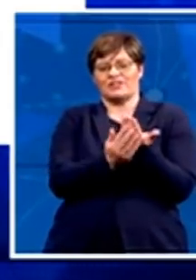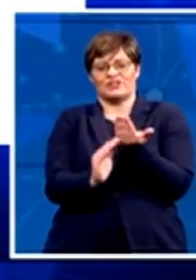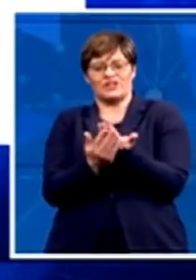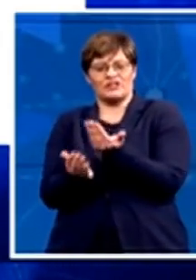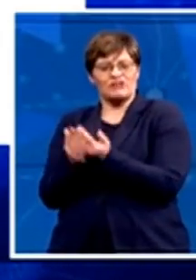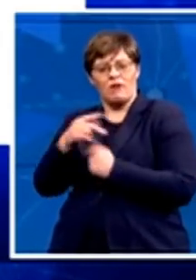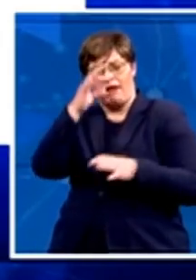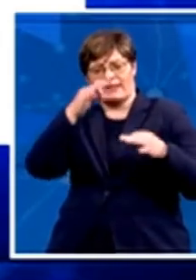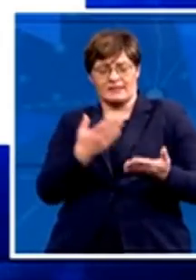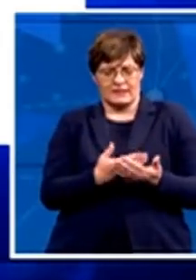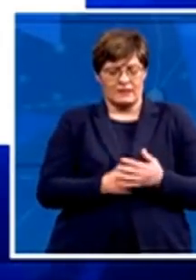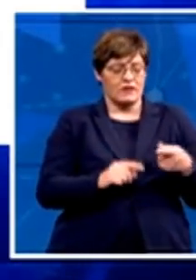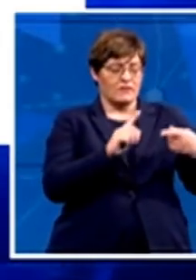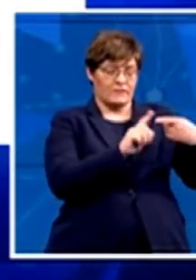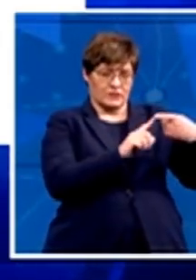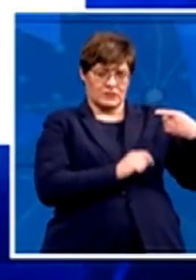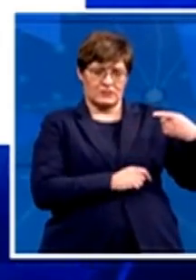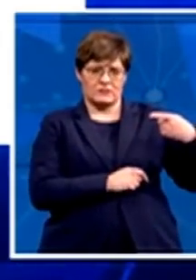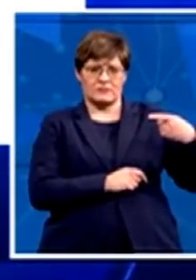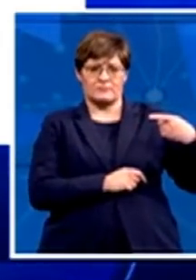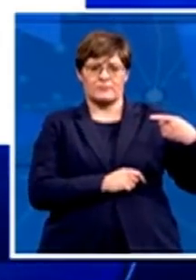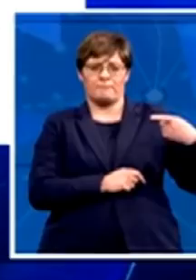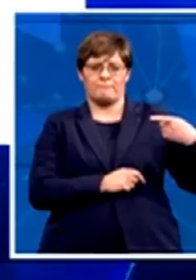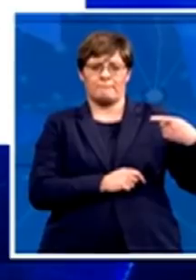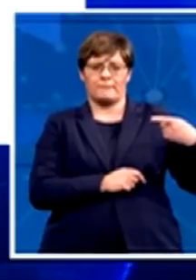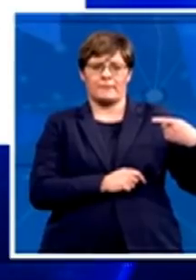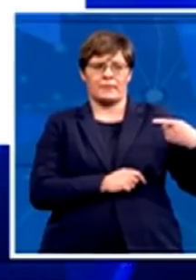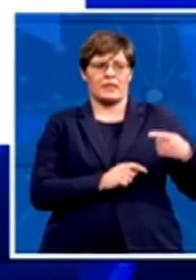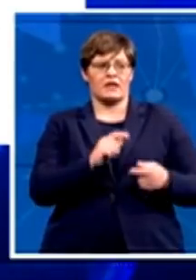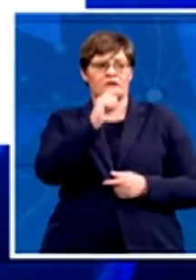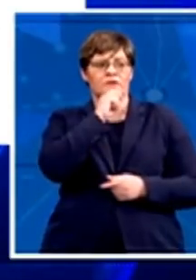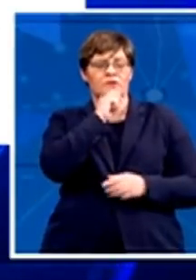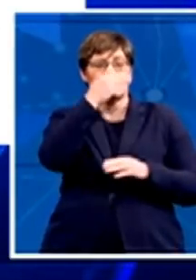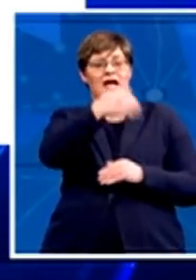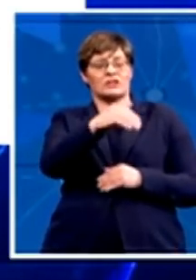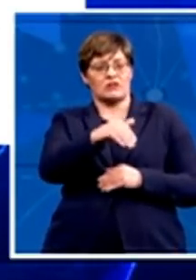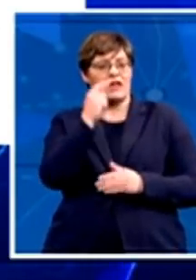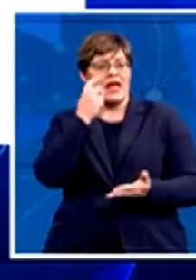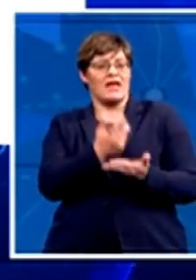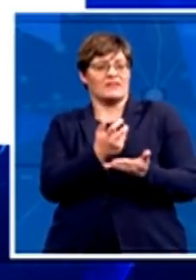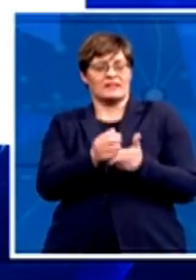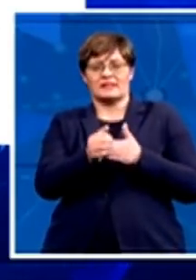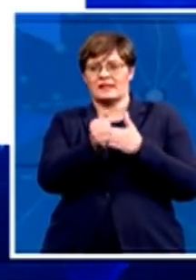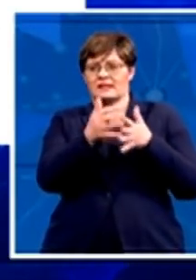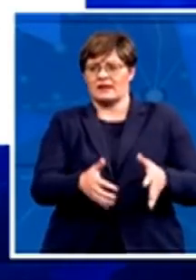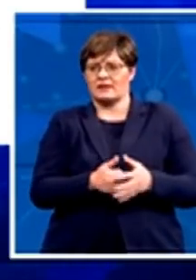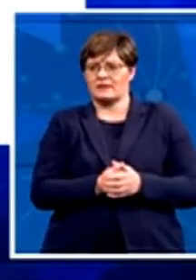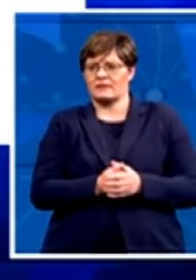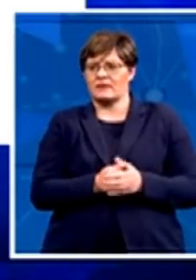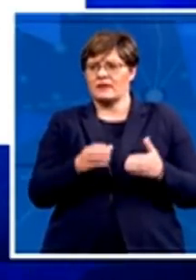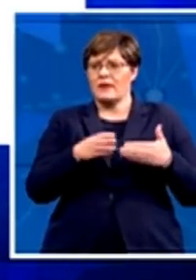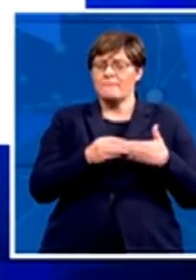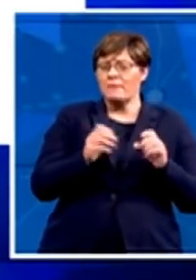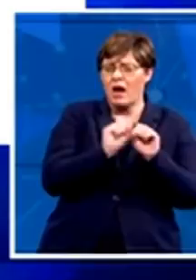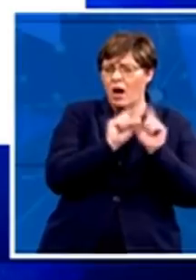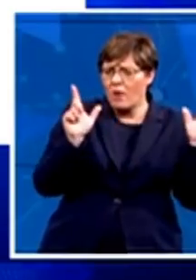currently on, is the use of an external evidence leader. Members will be aware that there have been inquiries in the past in which an